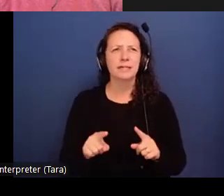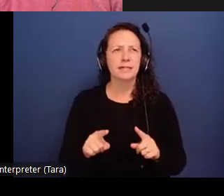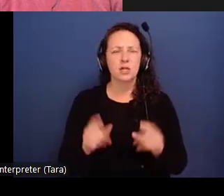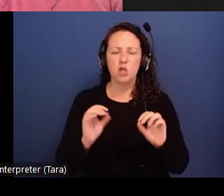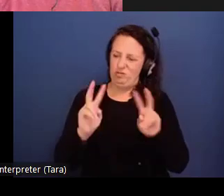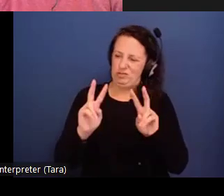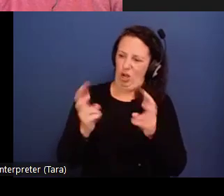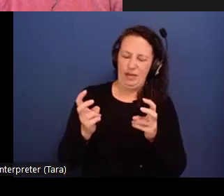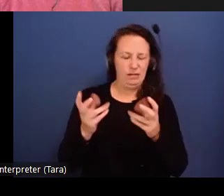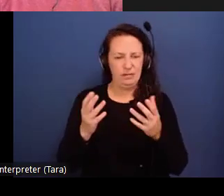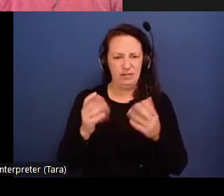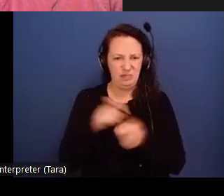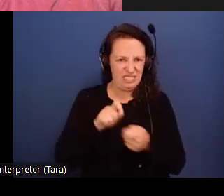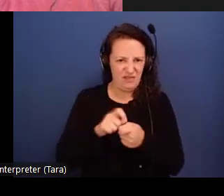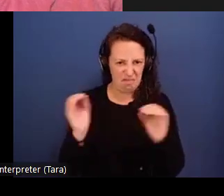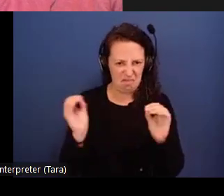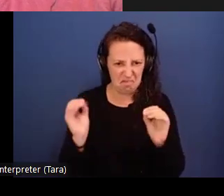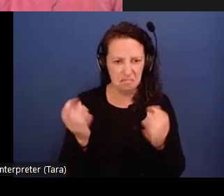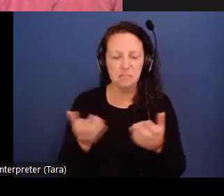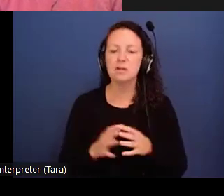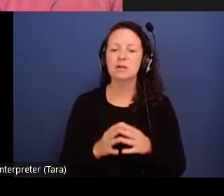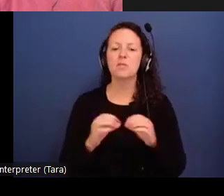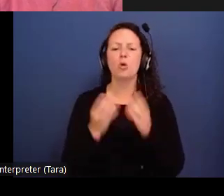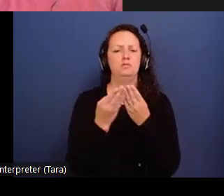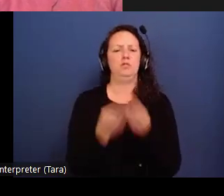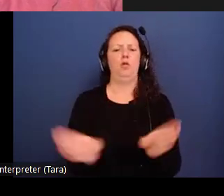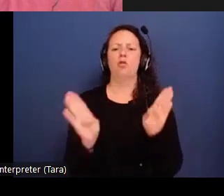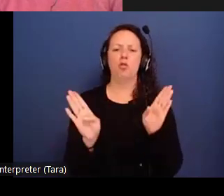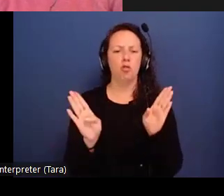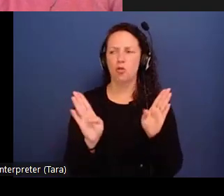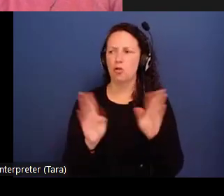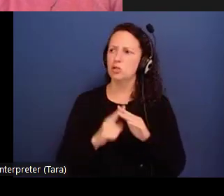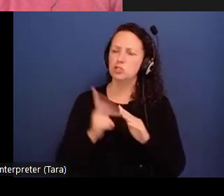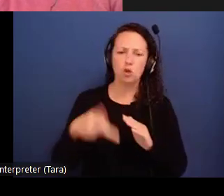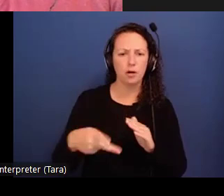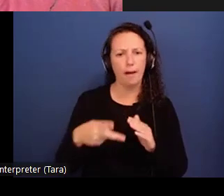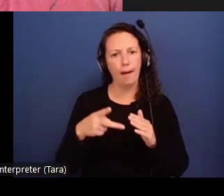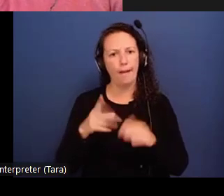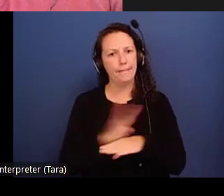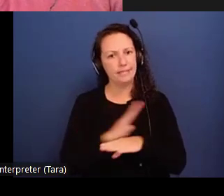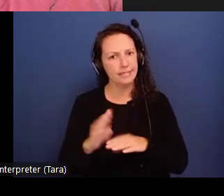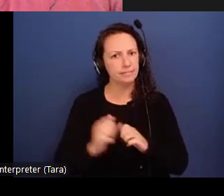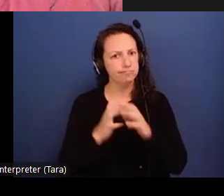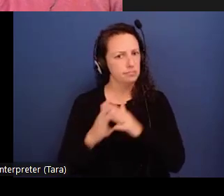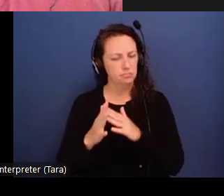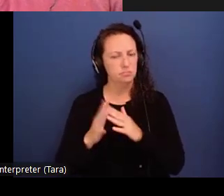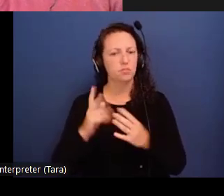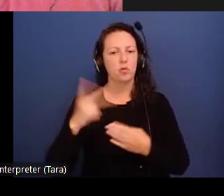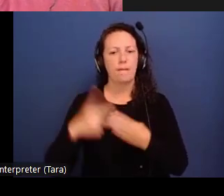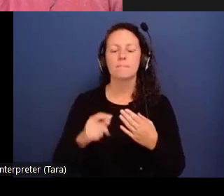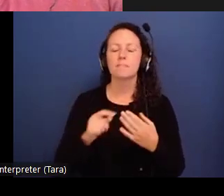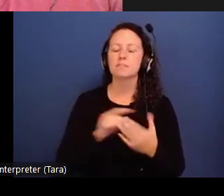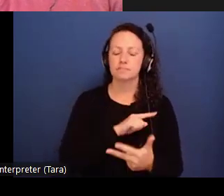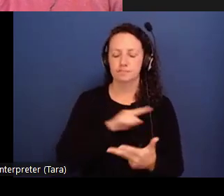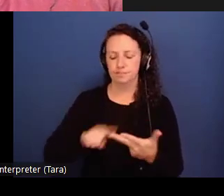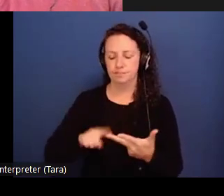specific theme. So we're just doing a very generic tech startup accelerator. And we've got another one at the end